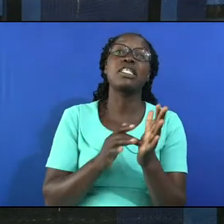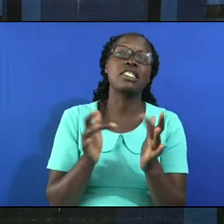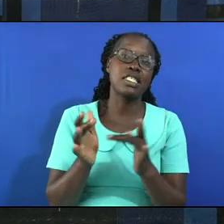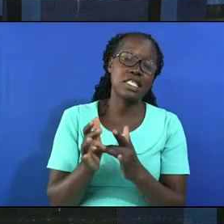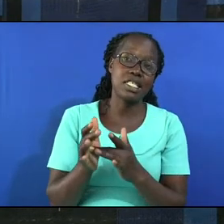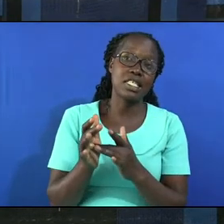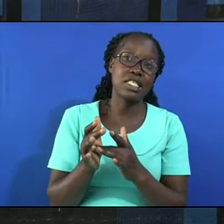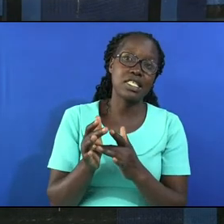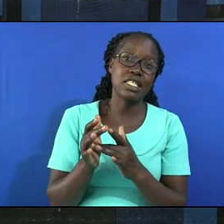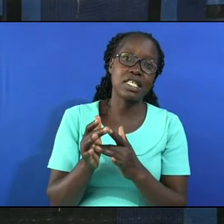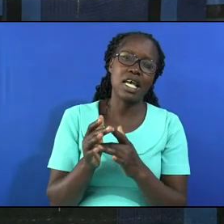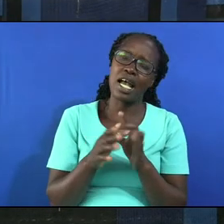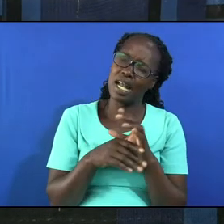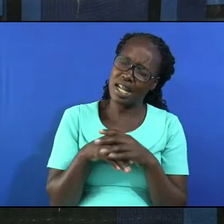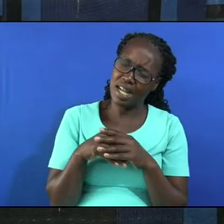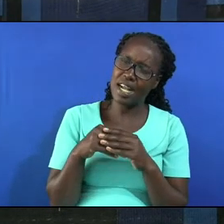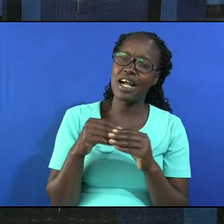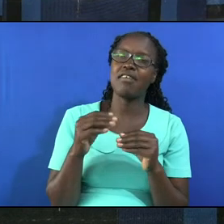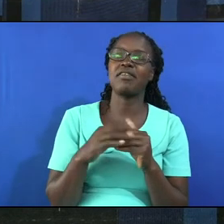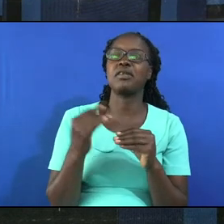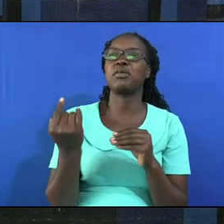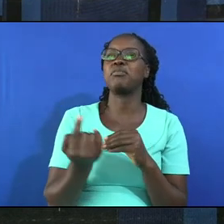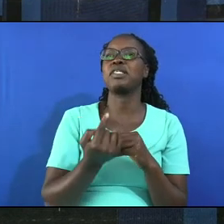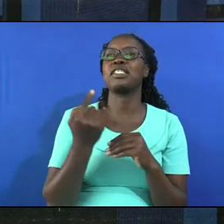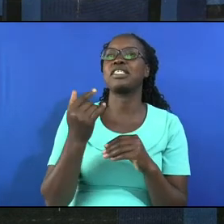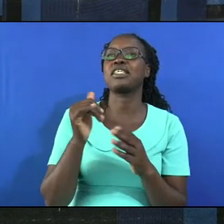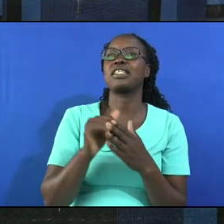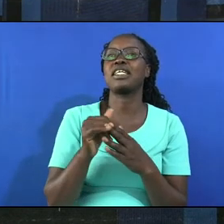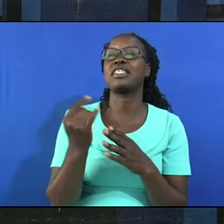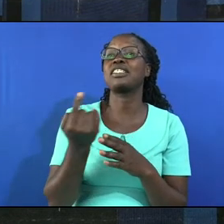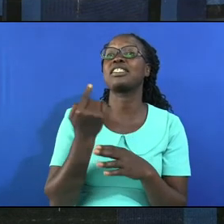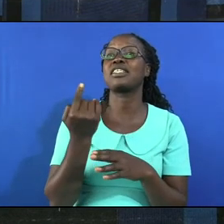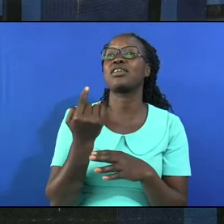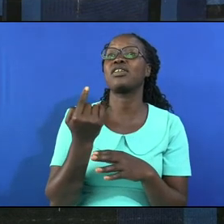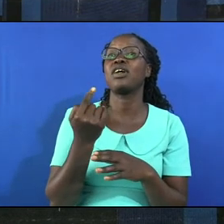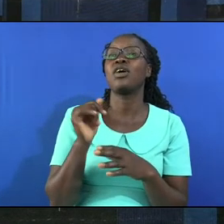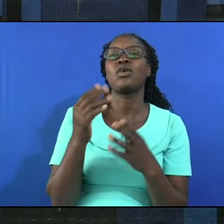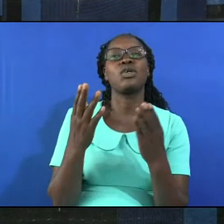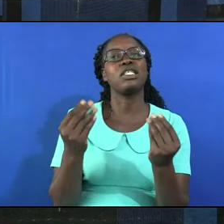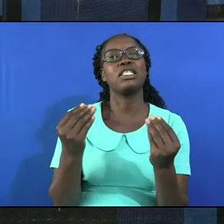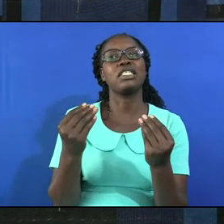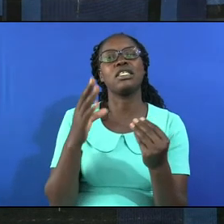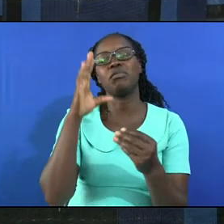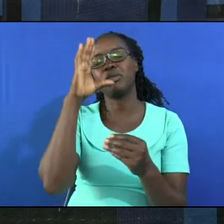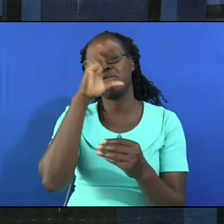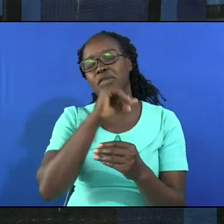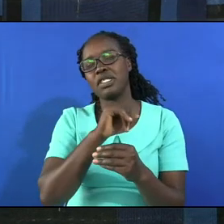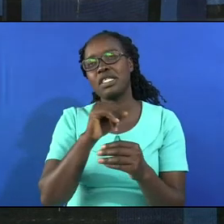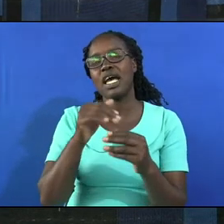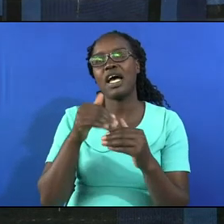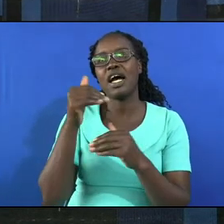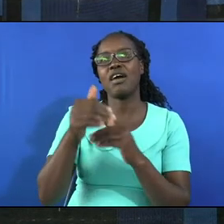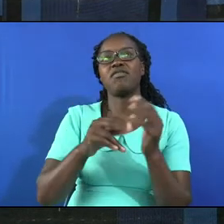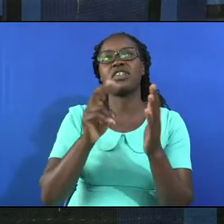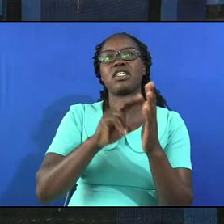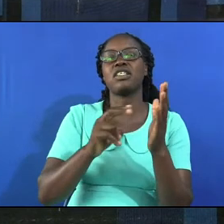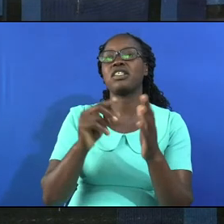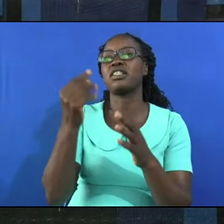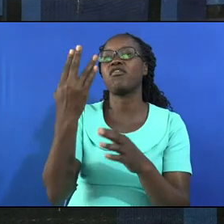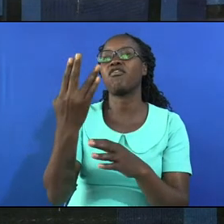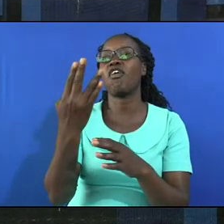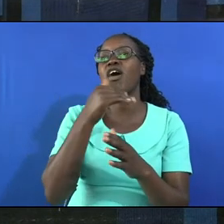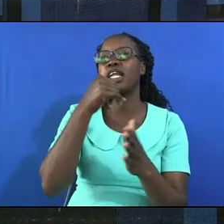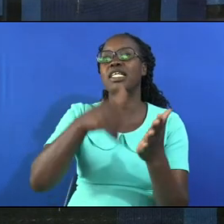Jesus was so comfortable being single that his singleness could easily be missed even after reading the four